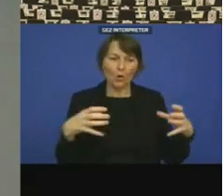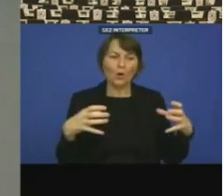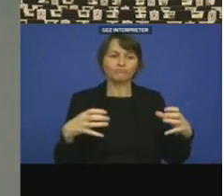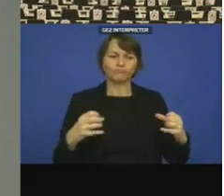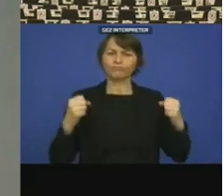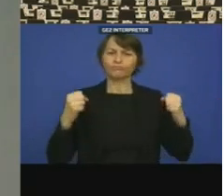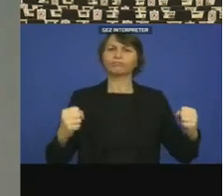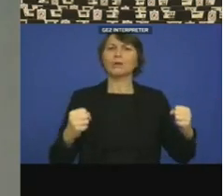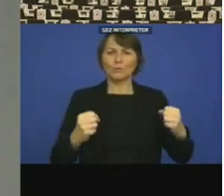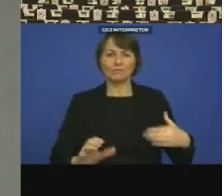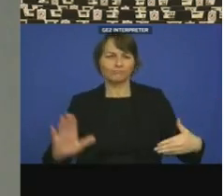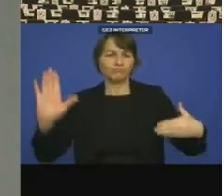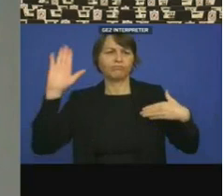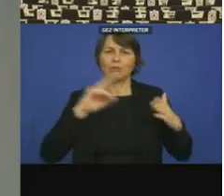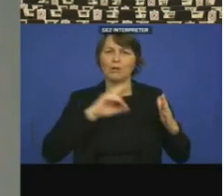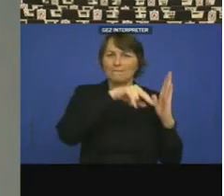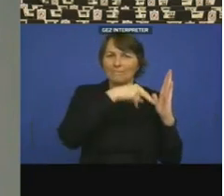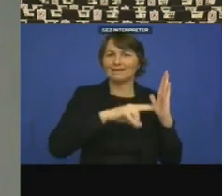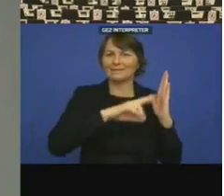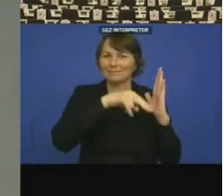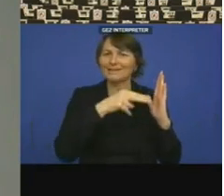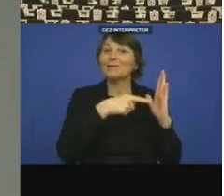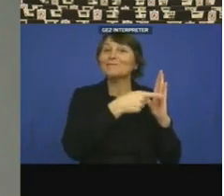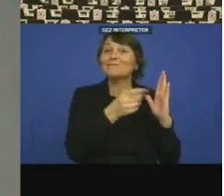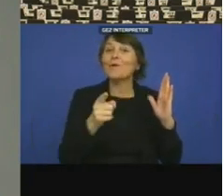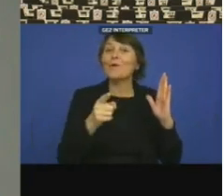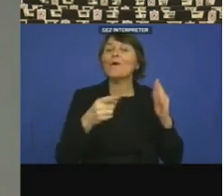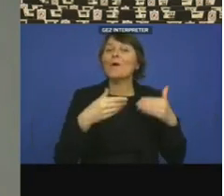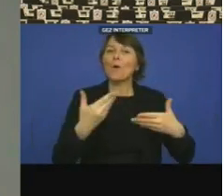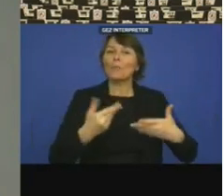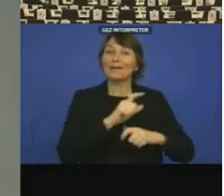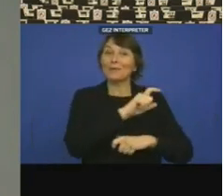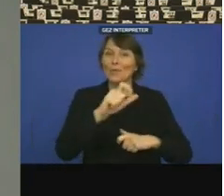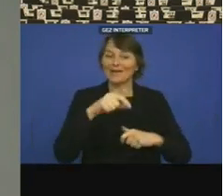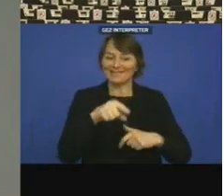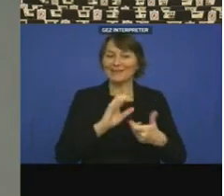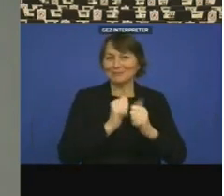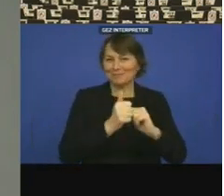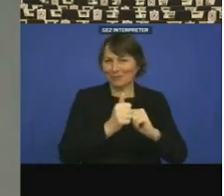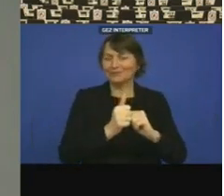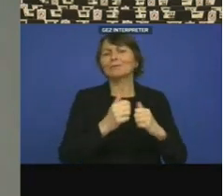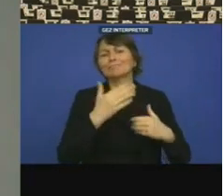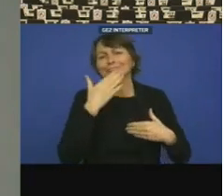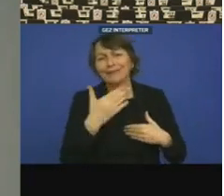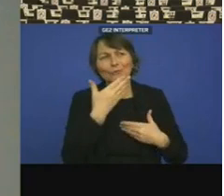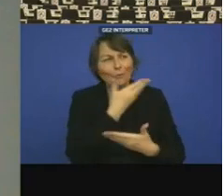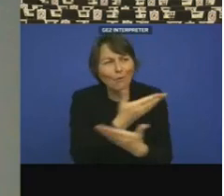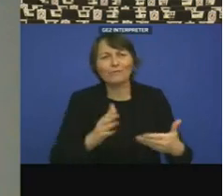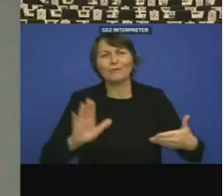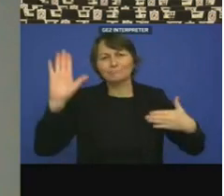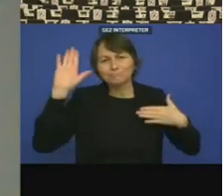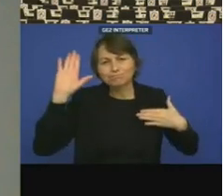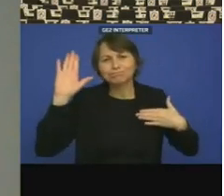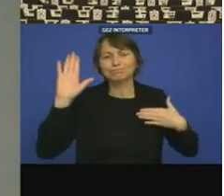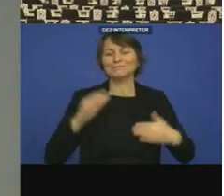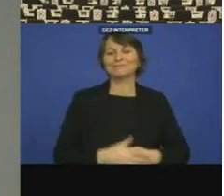signing pledges at the opening of the European Week of Sport. And for this, I thank each of them. Last but not least,